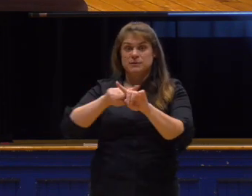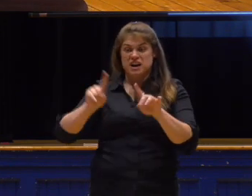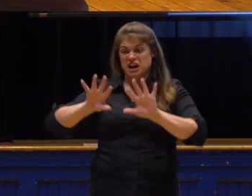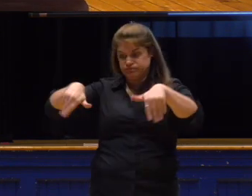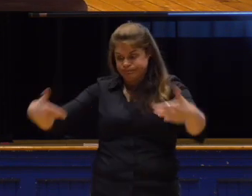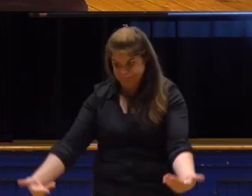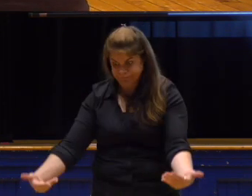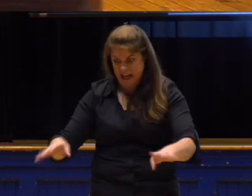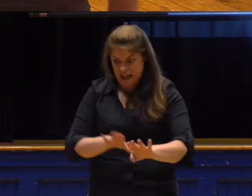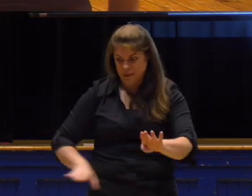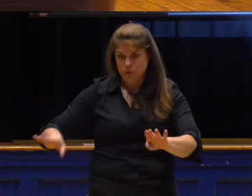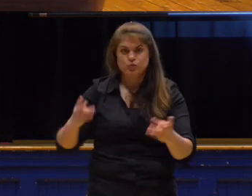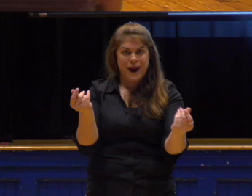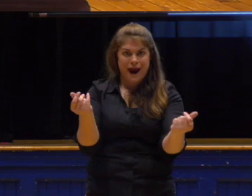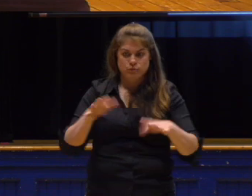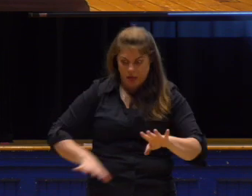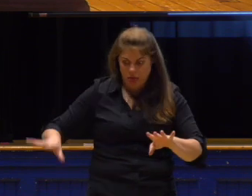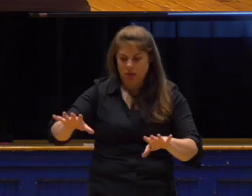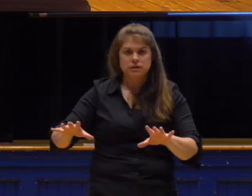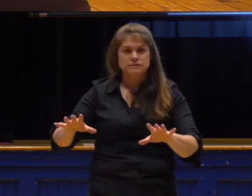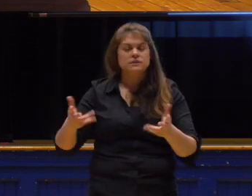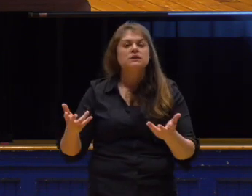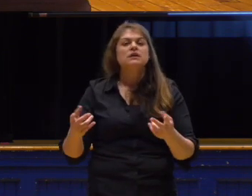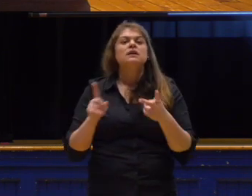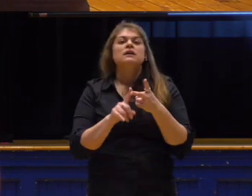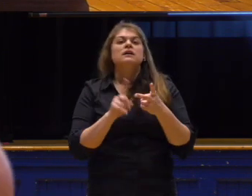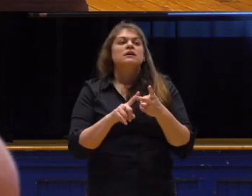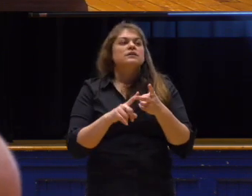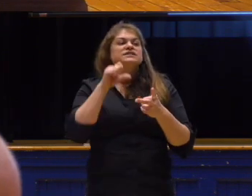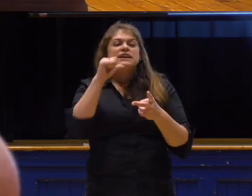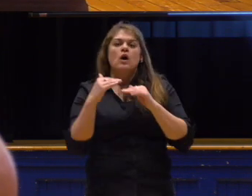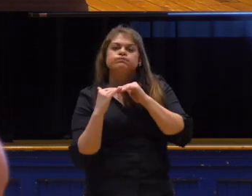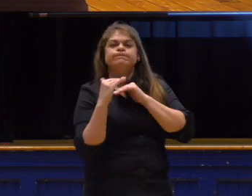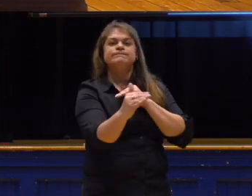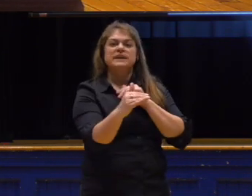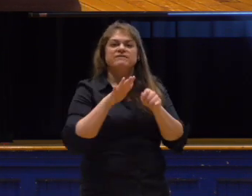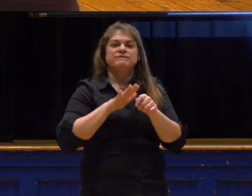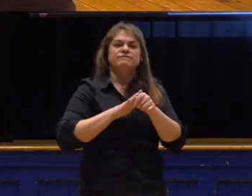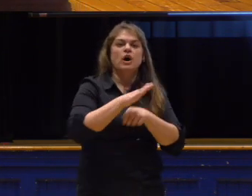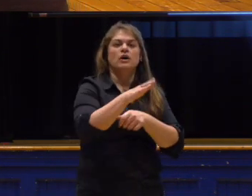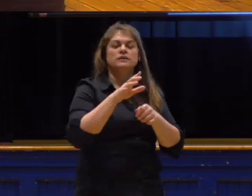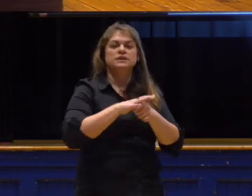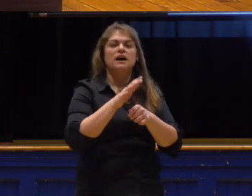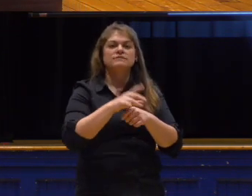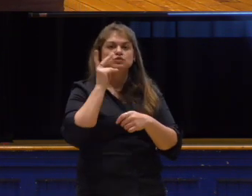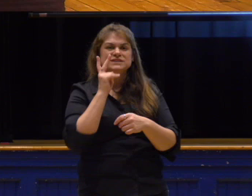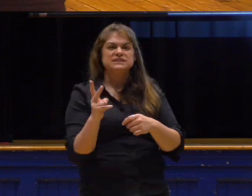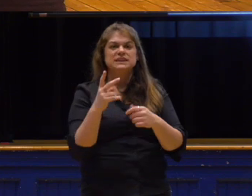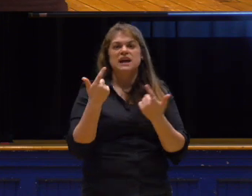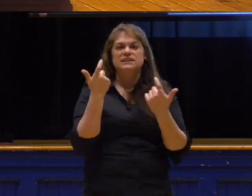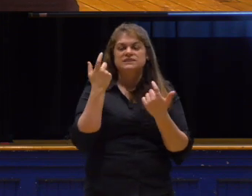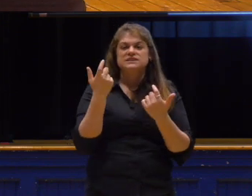on the ground. The other thing is they don't go out far enough, so I've already seen some like the giant concrete